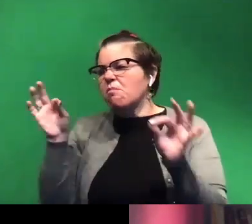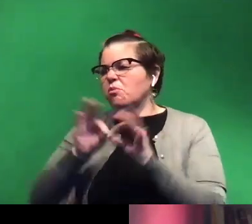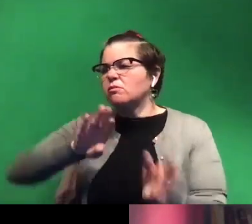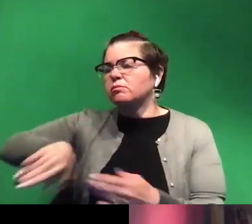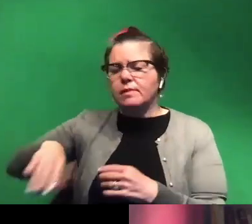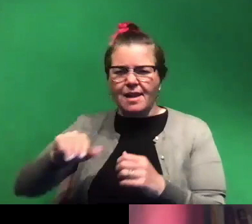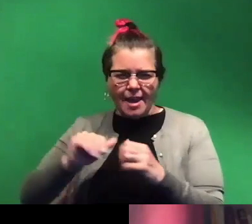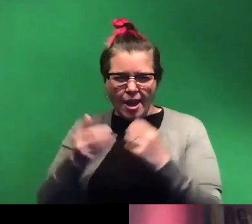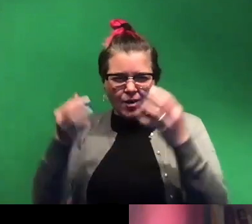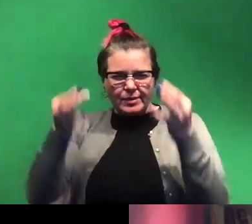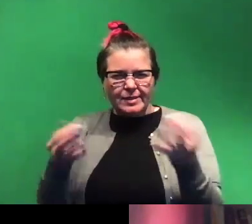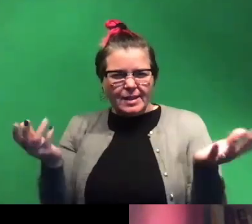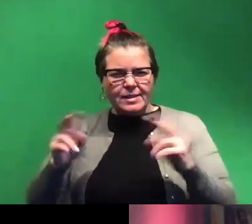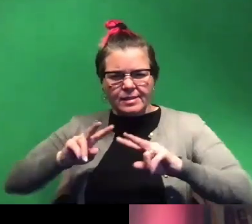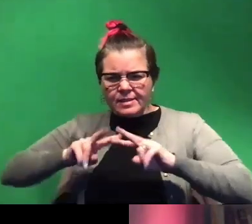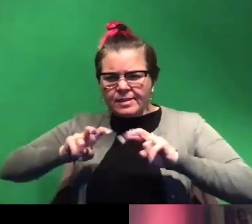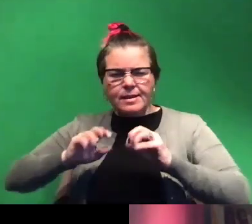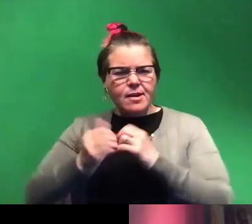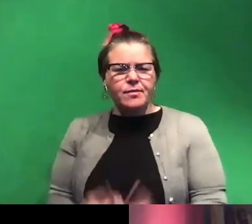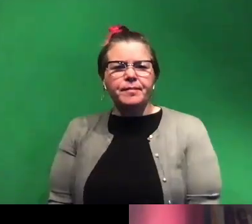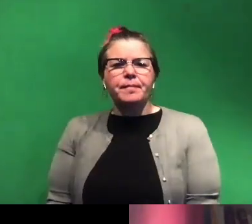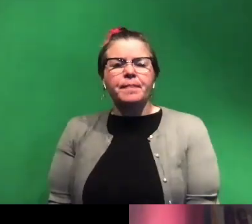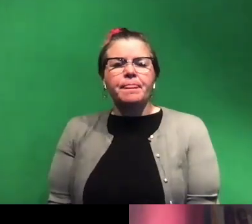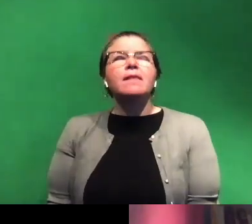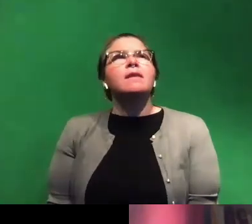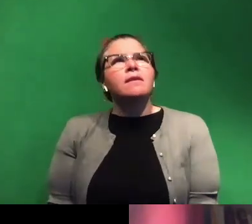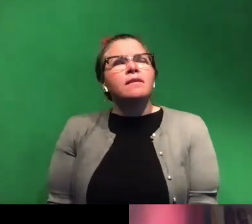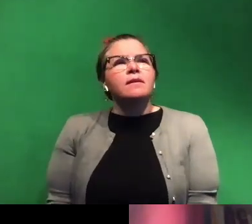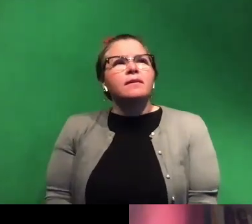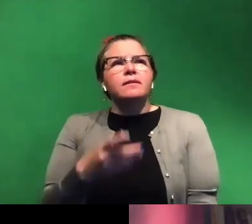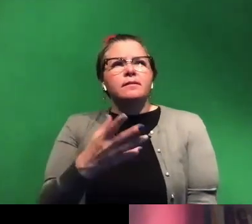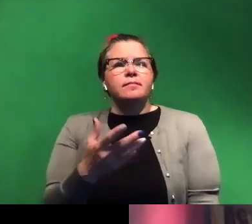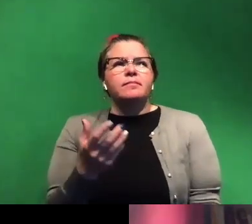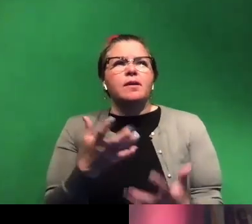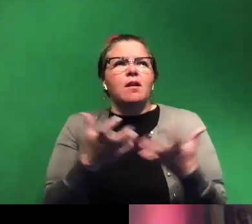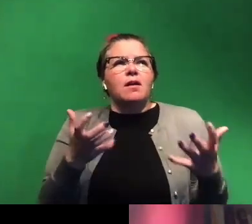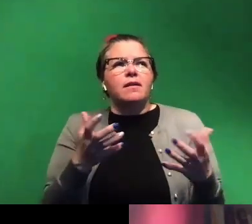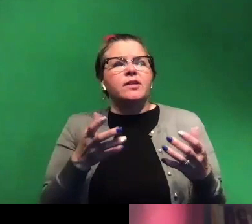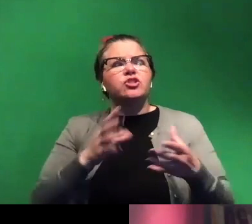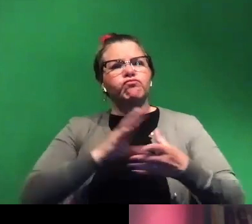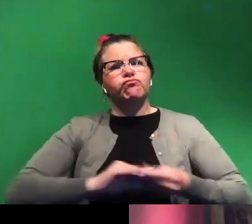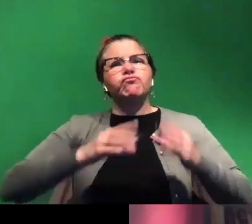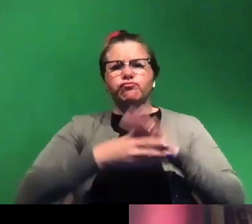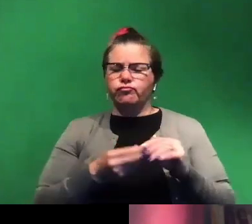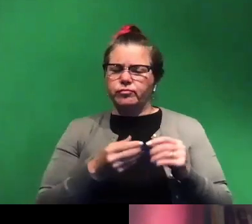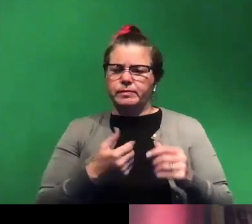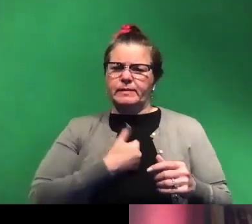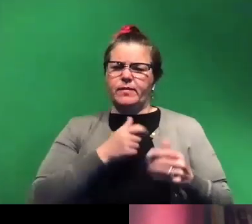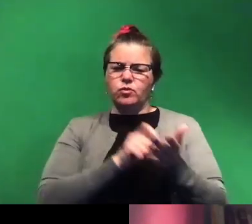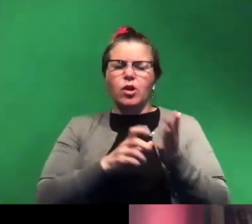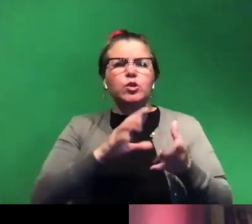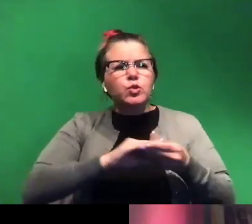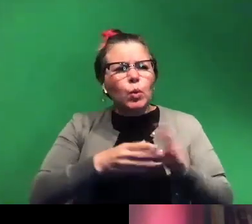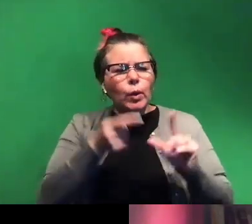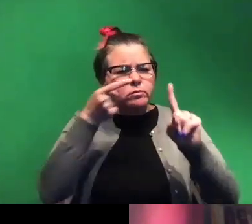do you parse that? I think a lot of it is a matter of narrative as a writer. So what is the story I'm trying